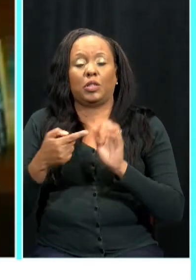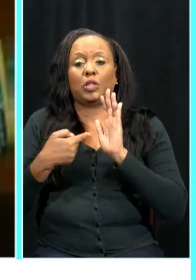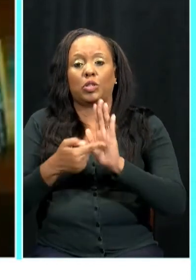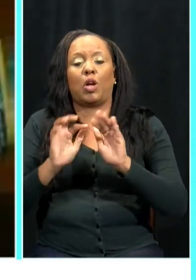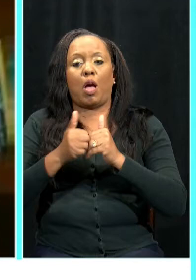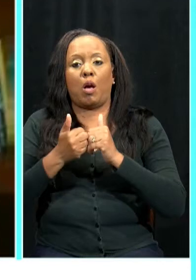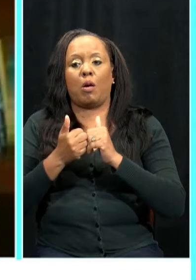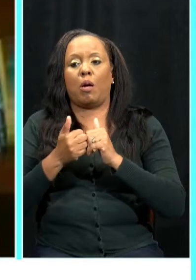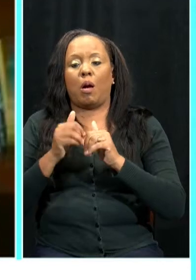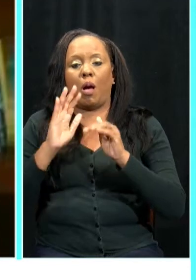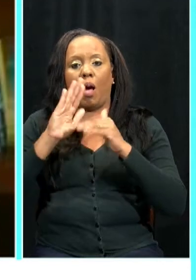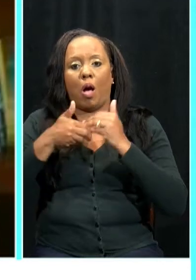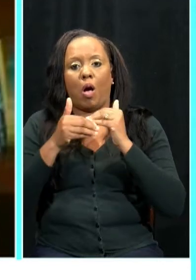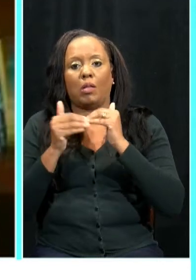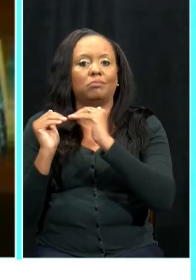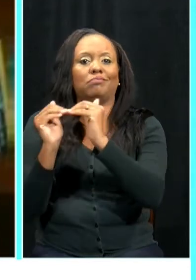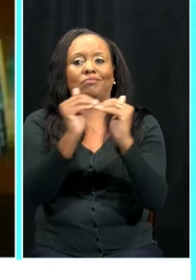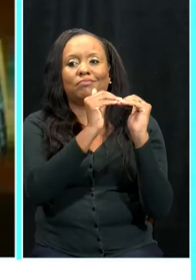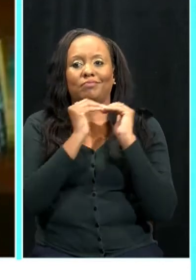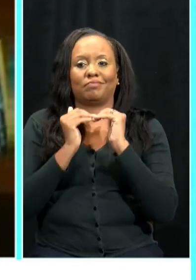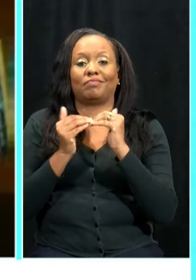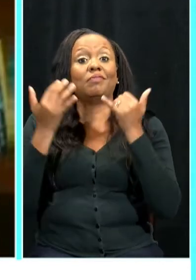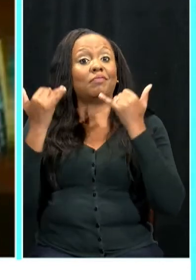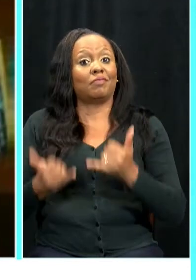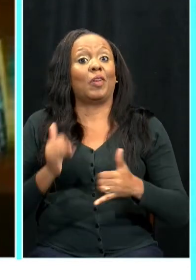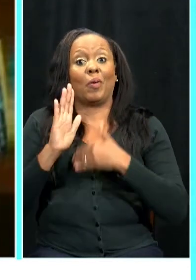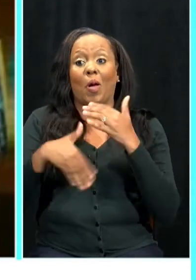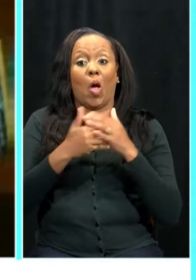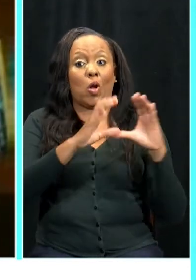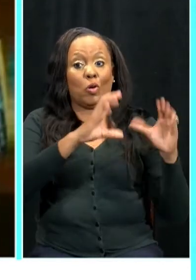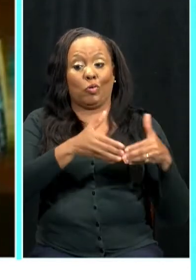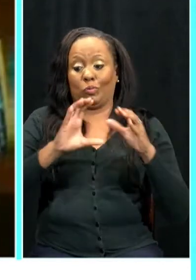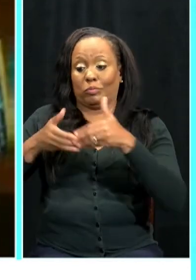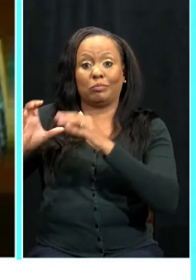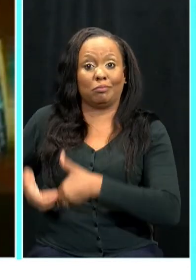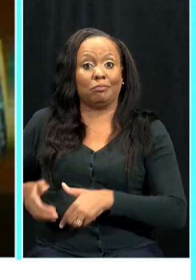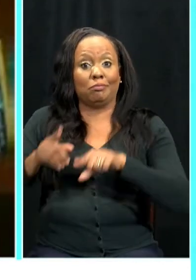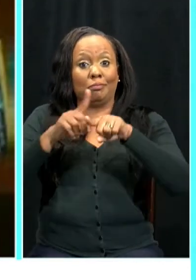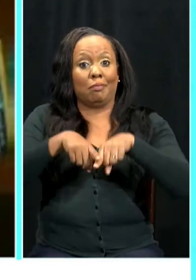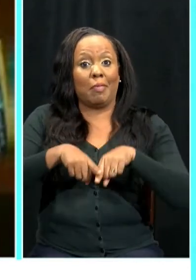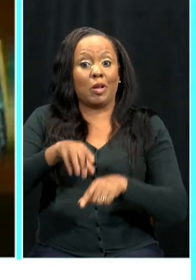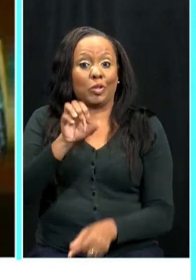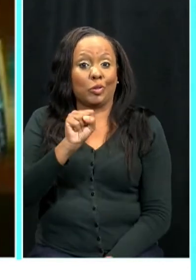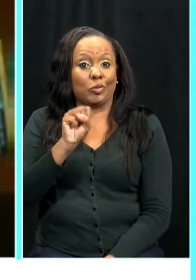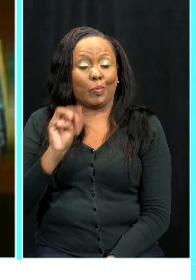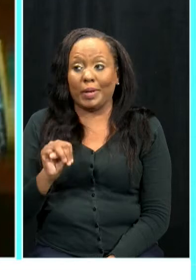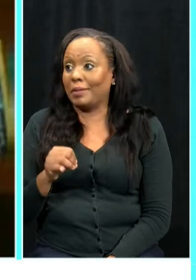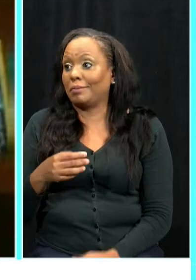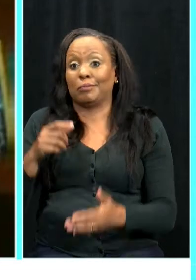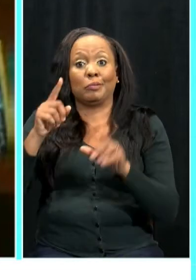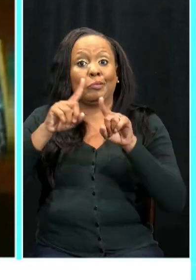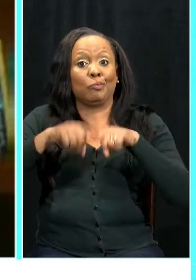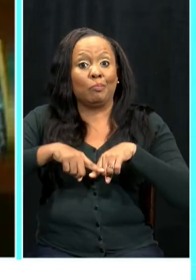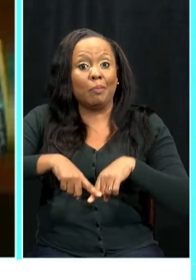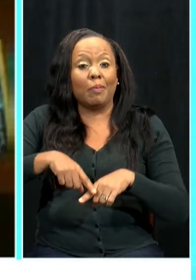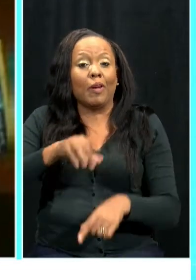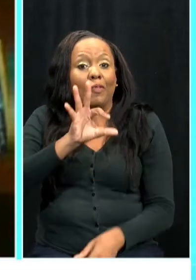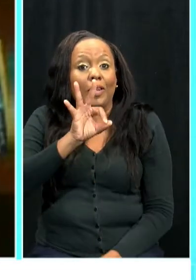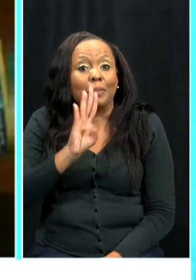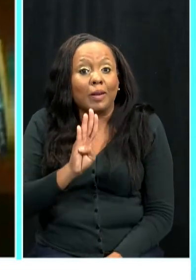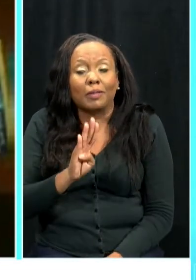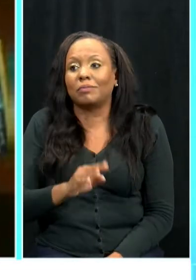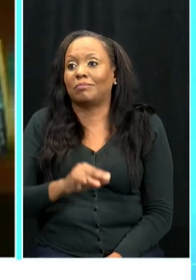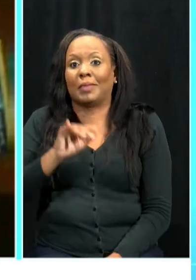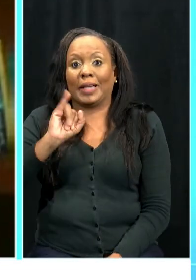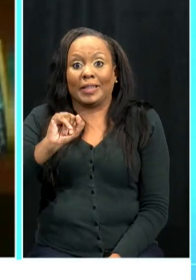because I think all parties now will be relying a lot more on social media and kind of